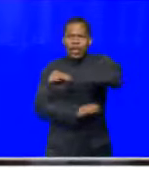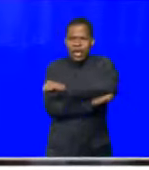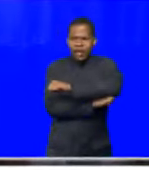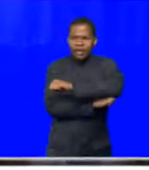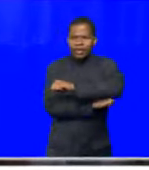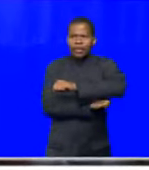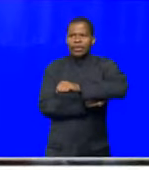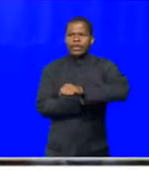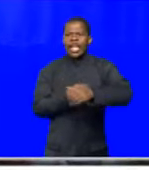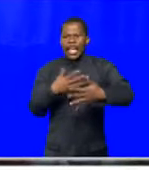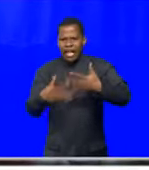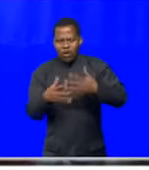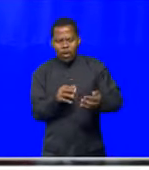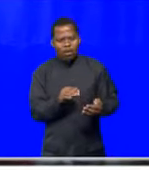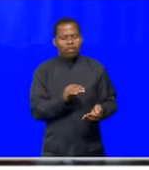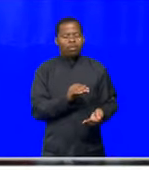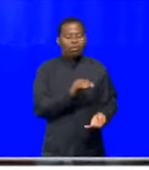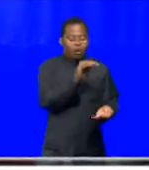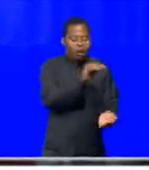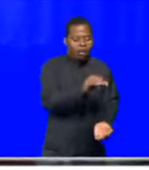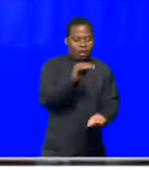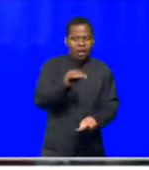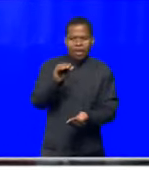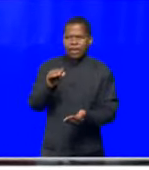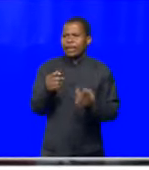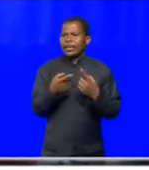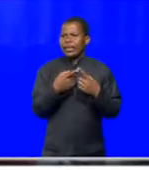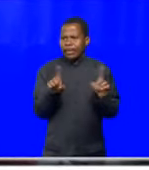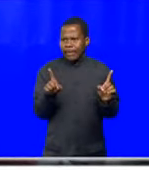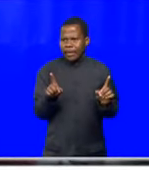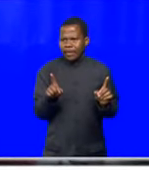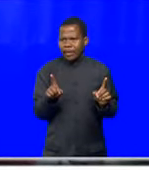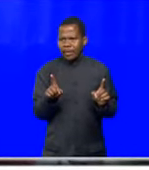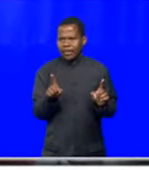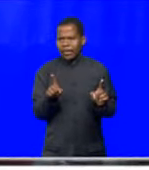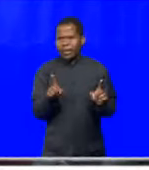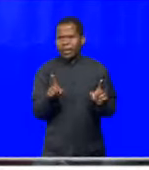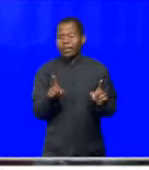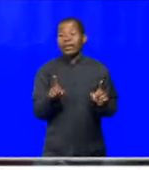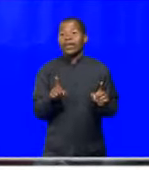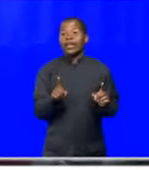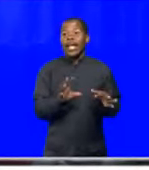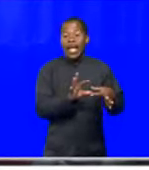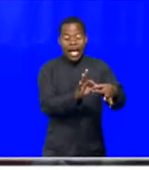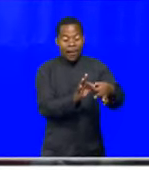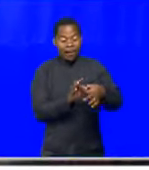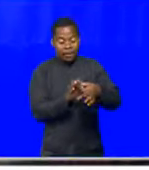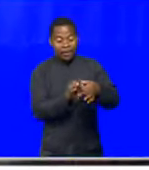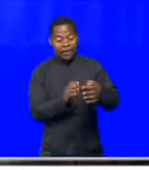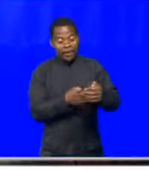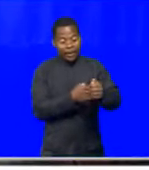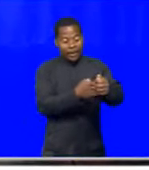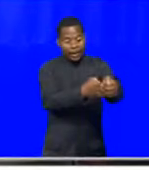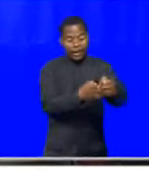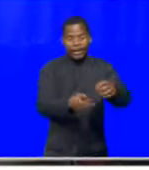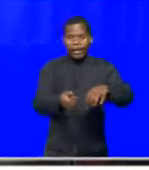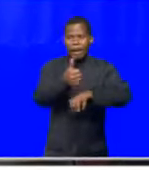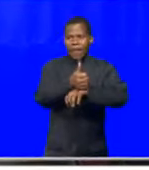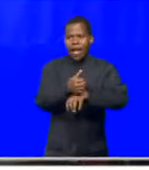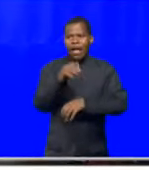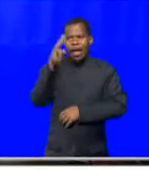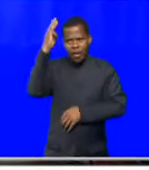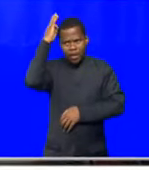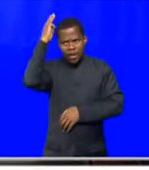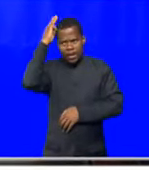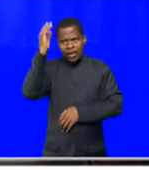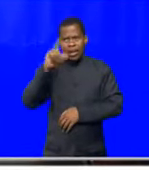of different products. Patron of the organization, His Royal Highness Prince Mgwasho, expressed gratitude